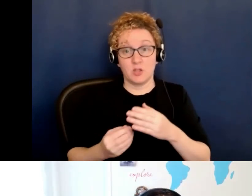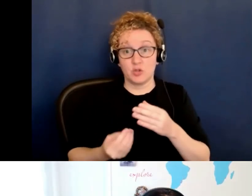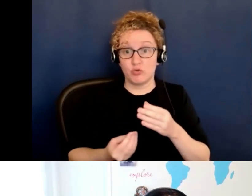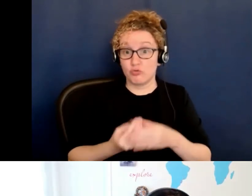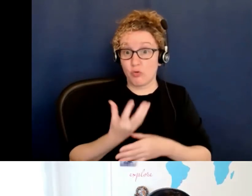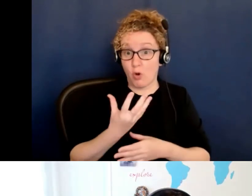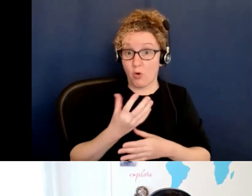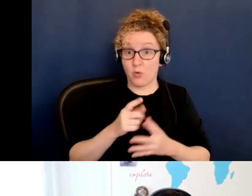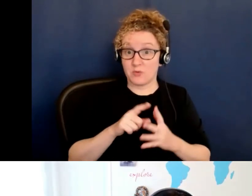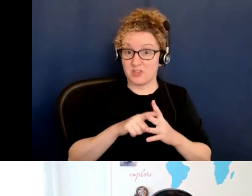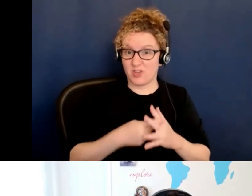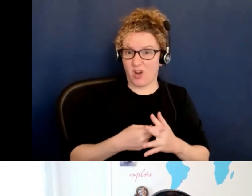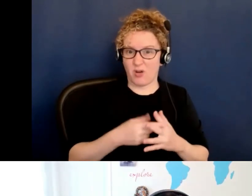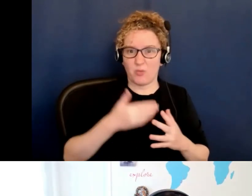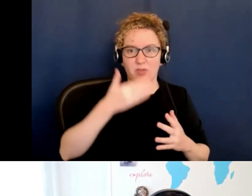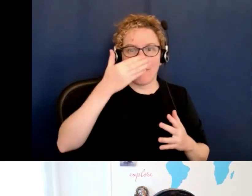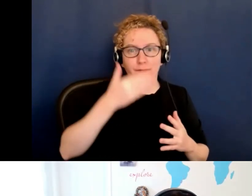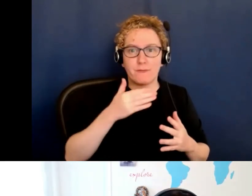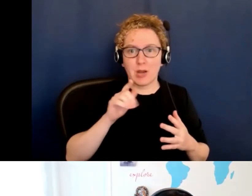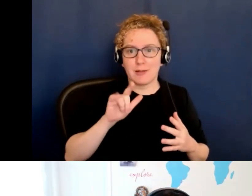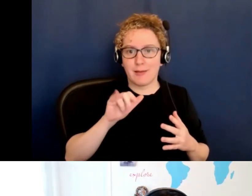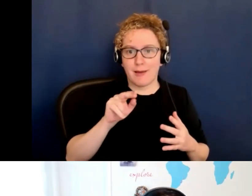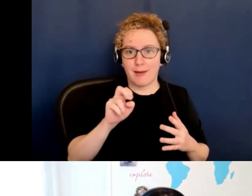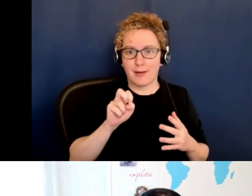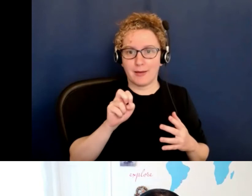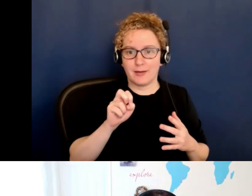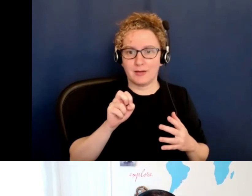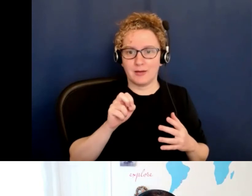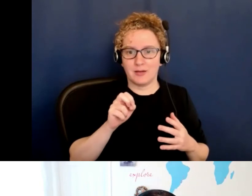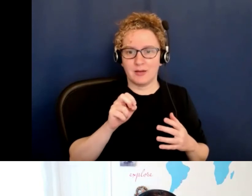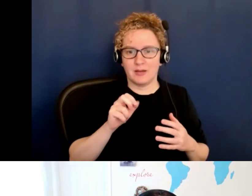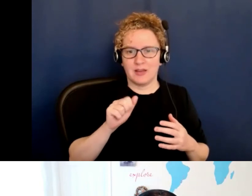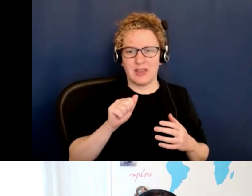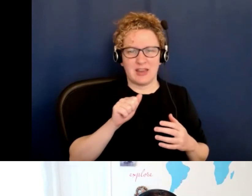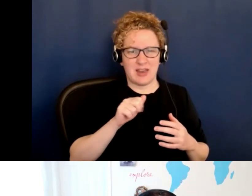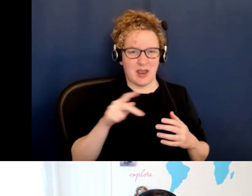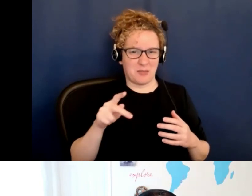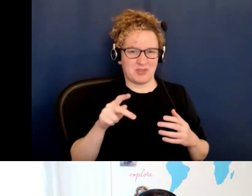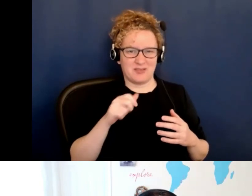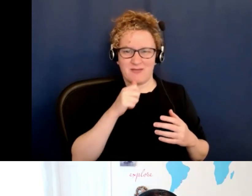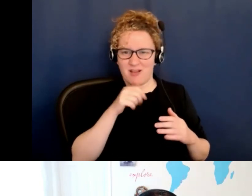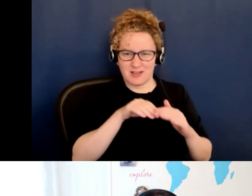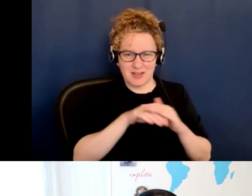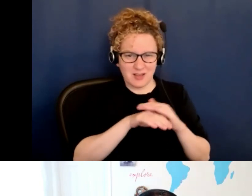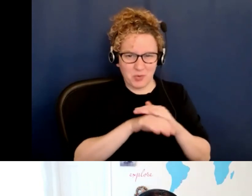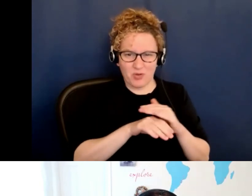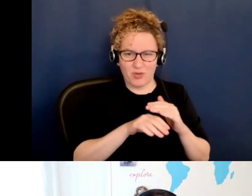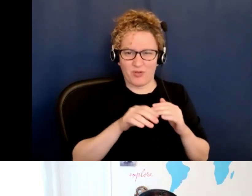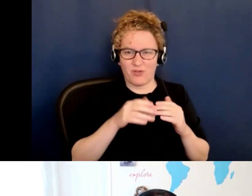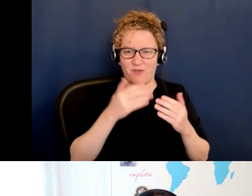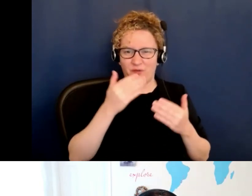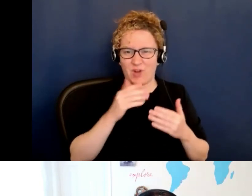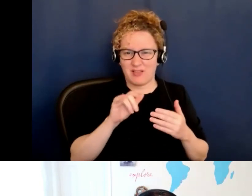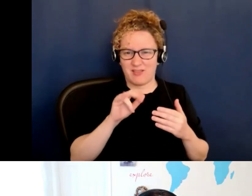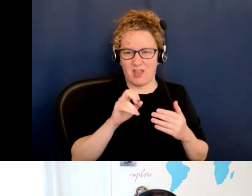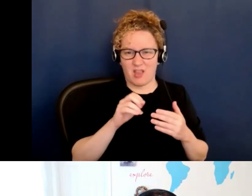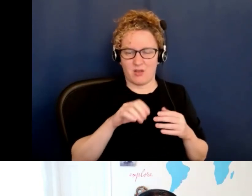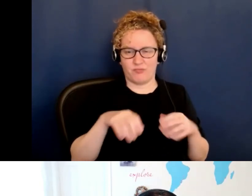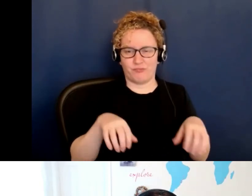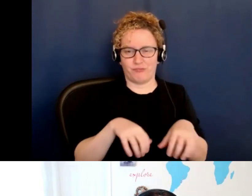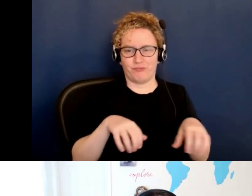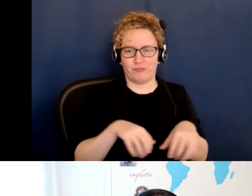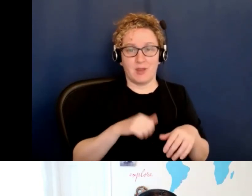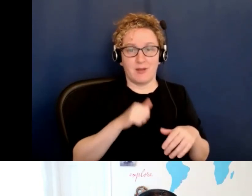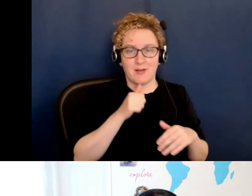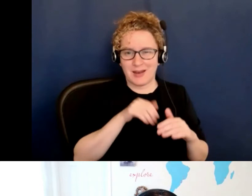start with the front line and using sort of applications that might be inaccessible, or doing kind of frontline activities that might be inaccessible